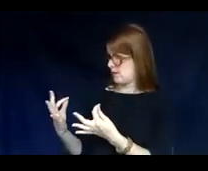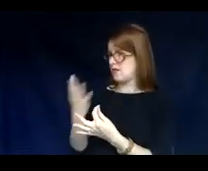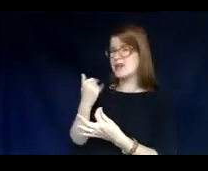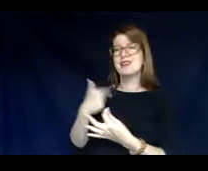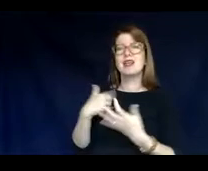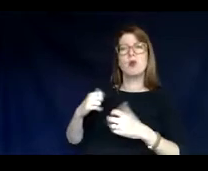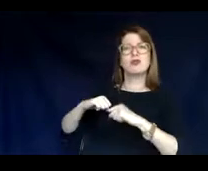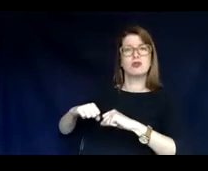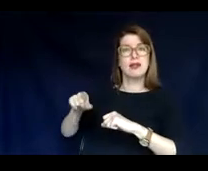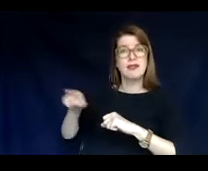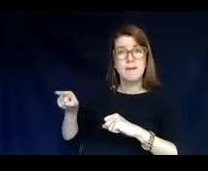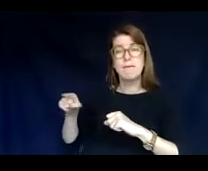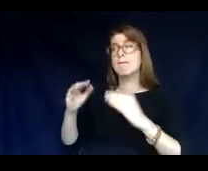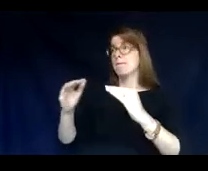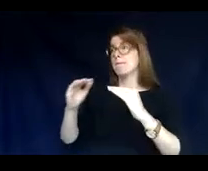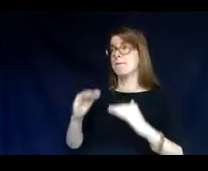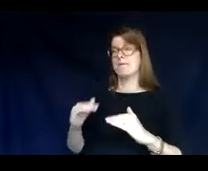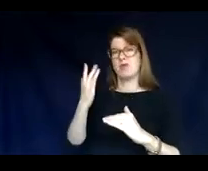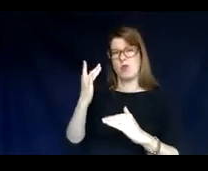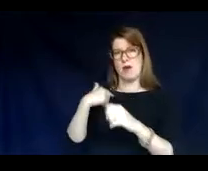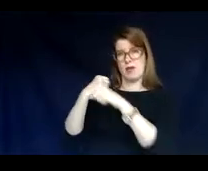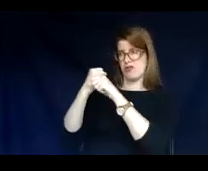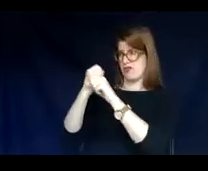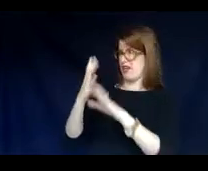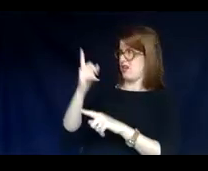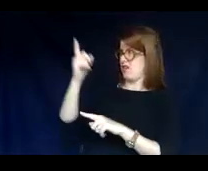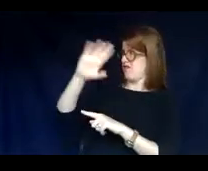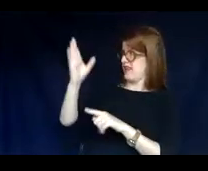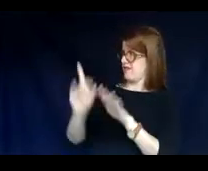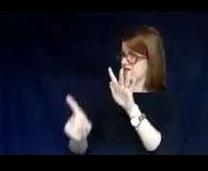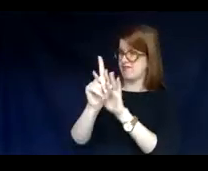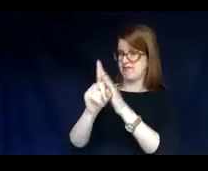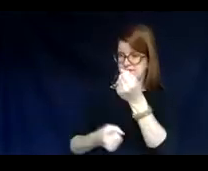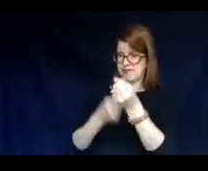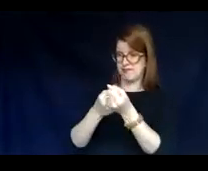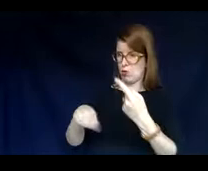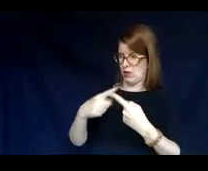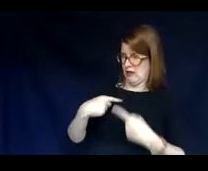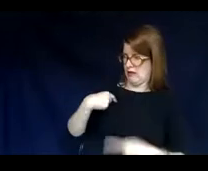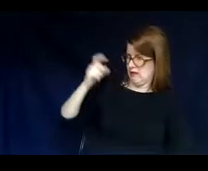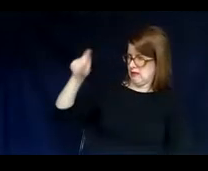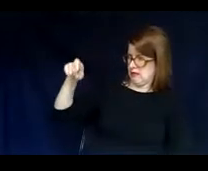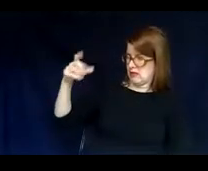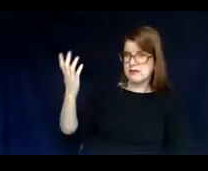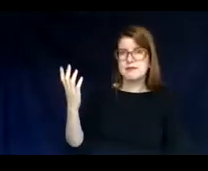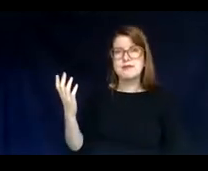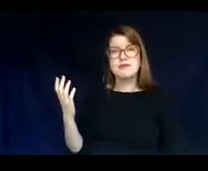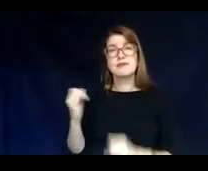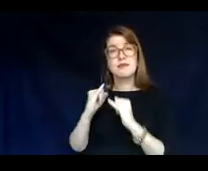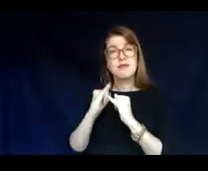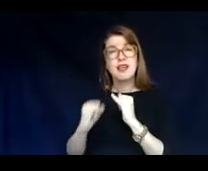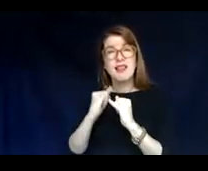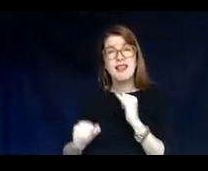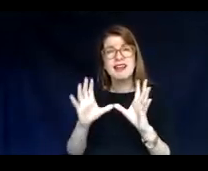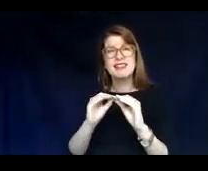wanted to protect them. And two, why my creator never showed up for me when I needed him the most. At the end of my last session,